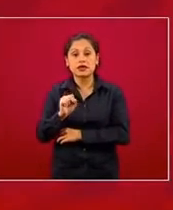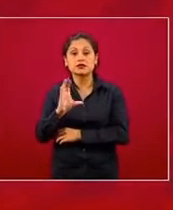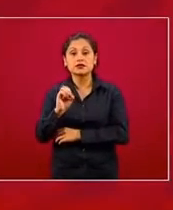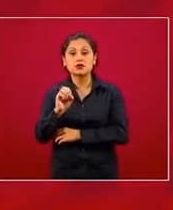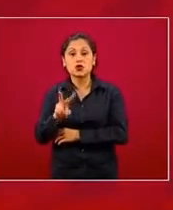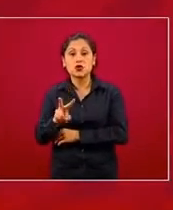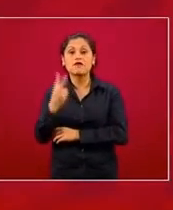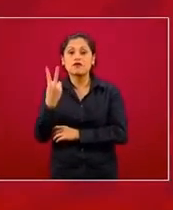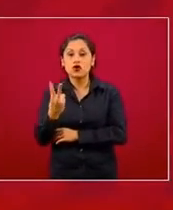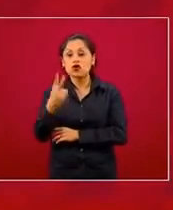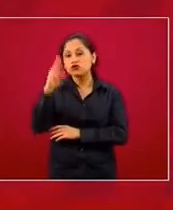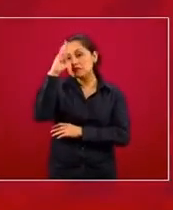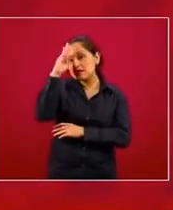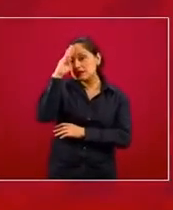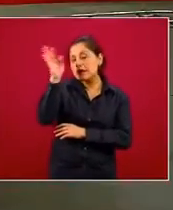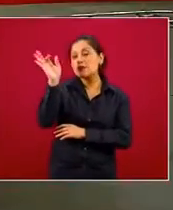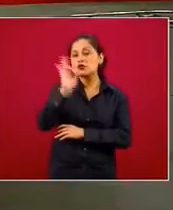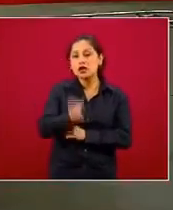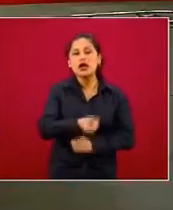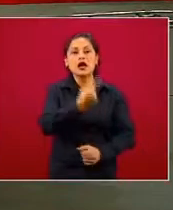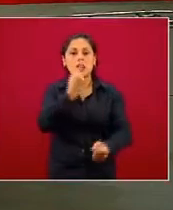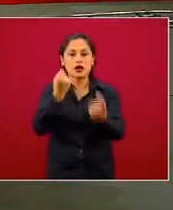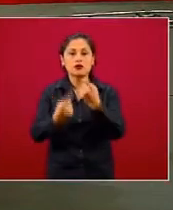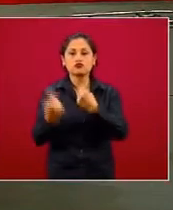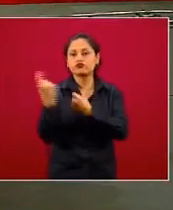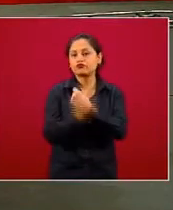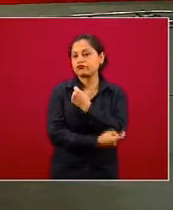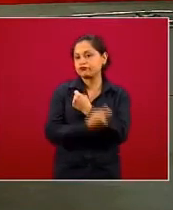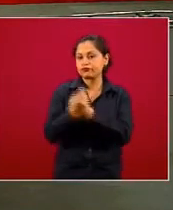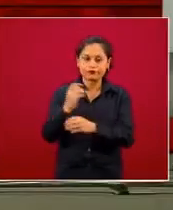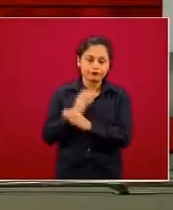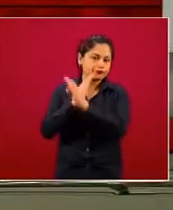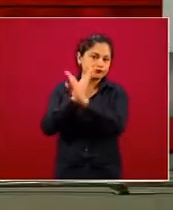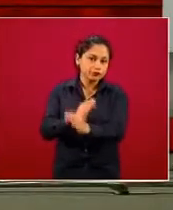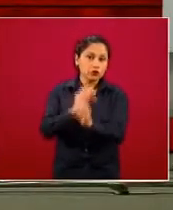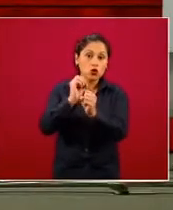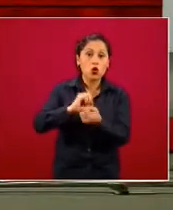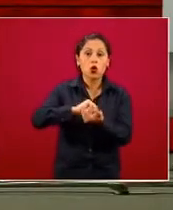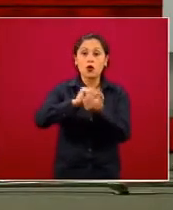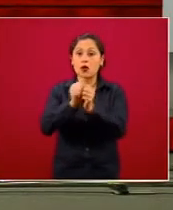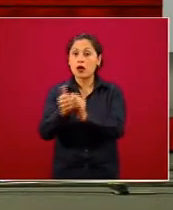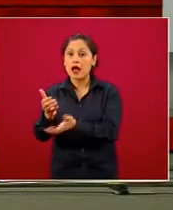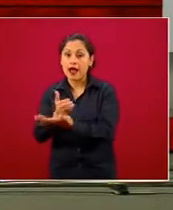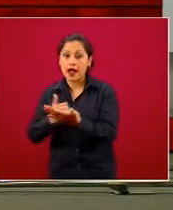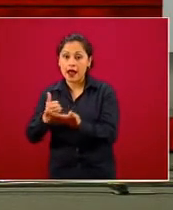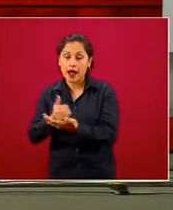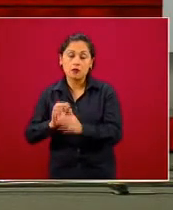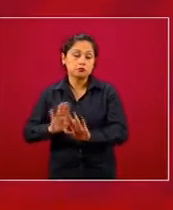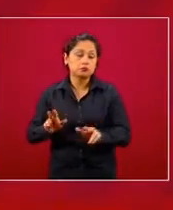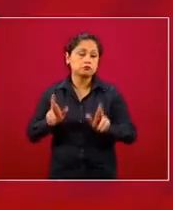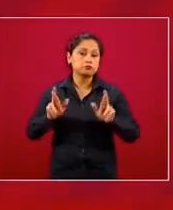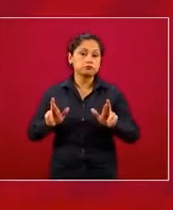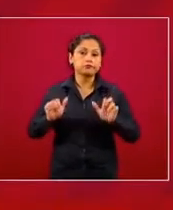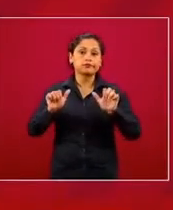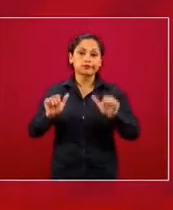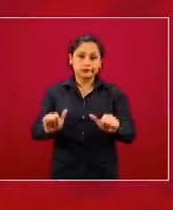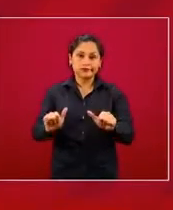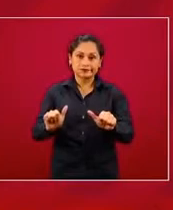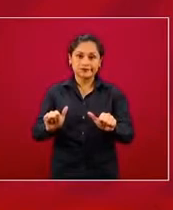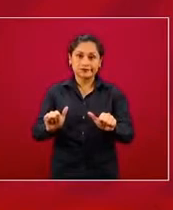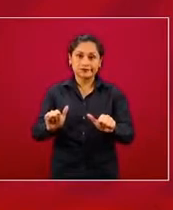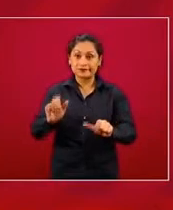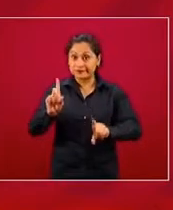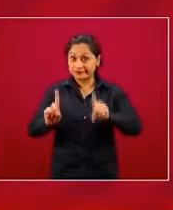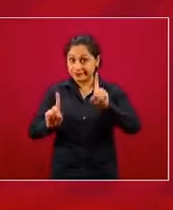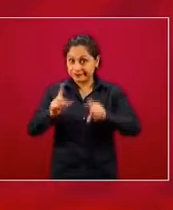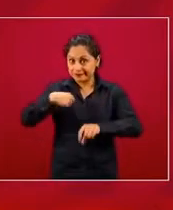is protective, and that immunity is long term. And my last thought on this: how many cases do we have? How many contagions